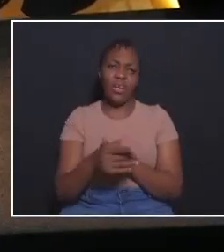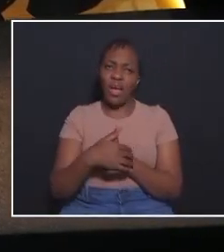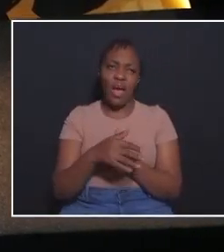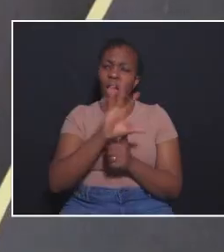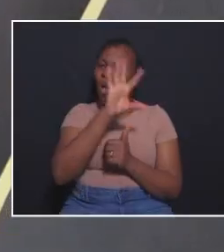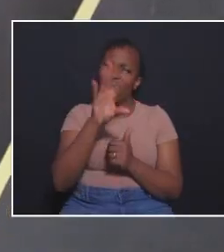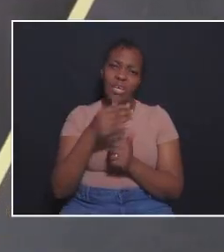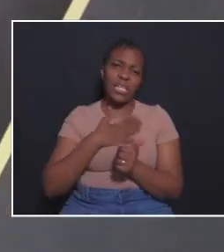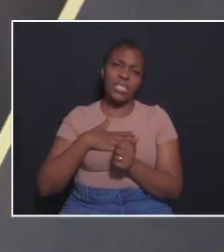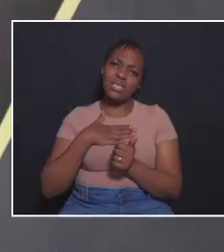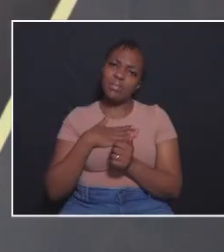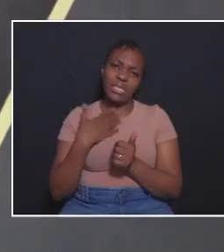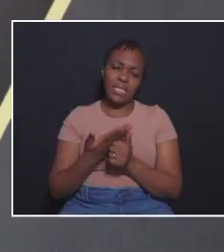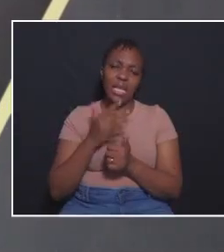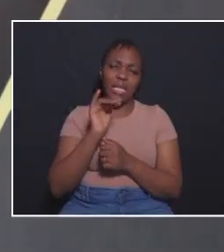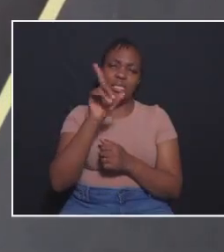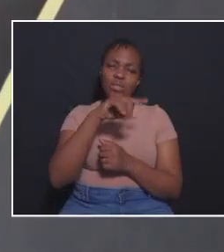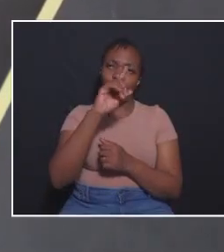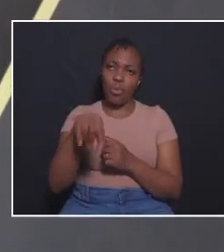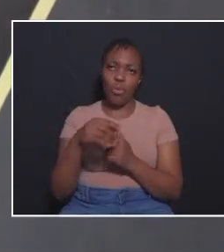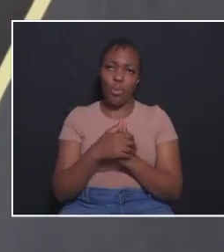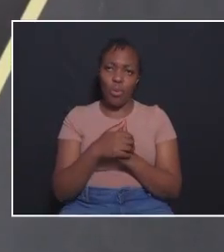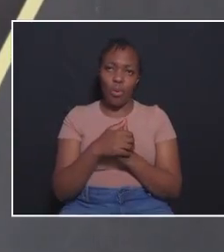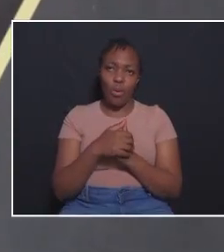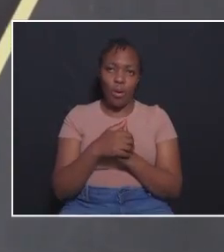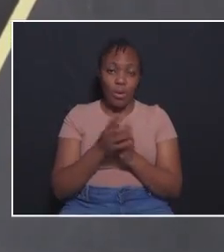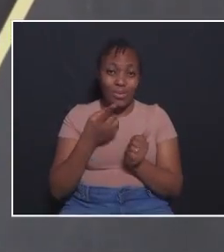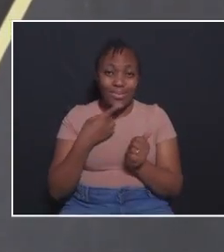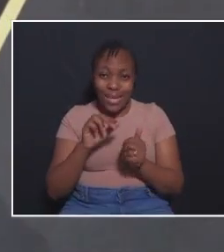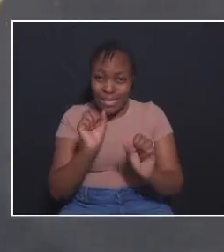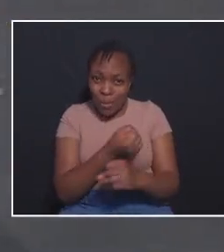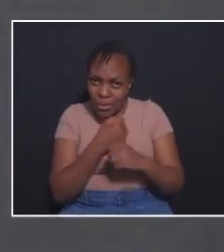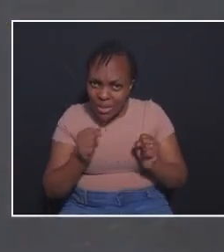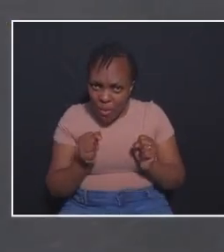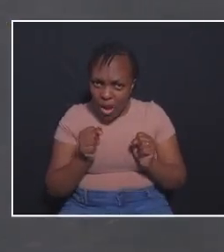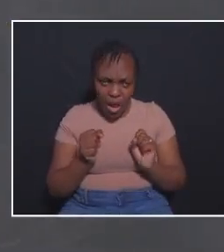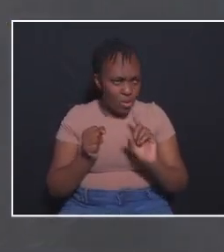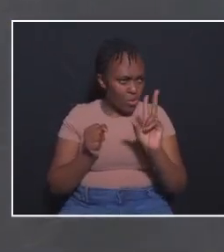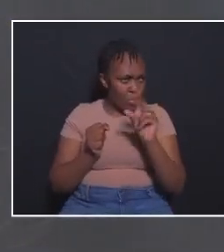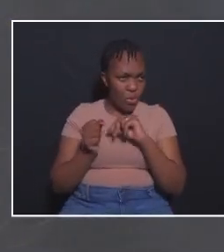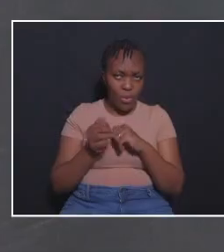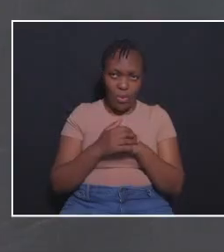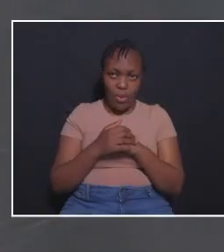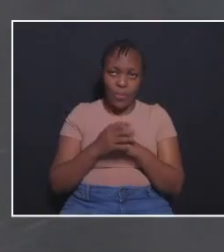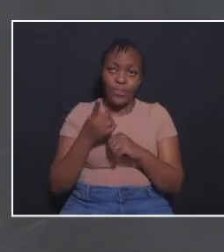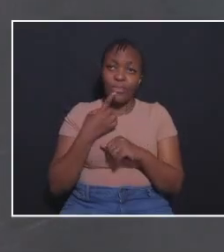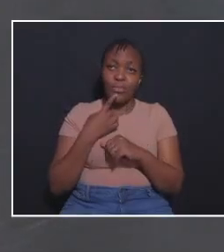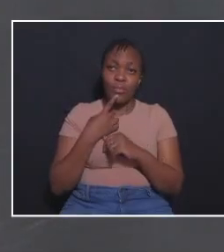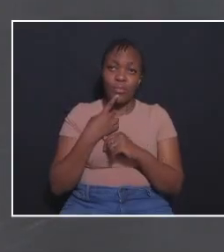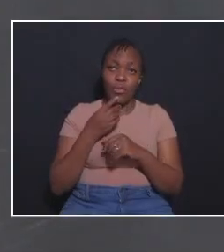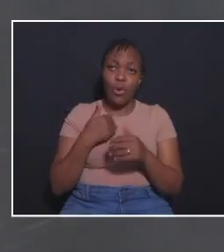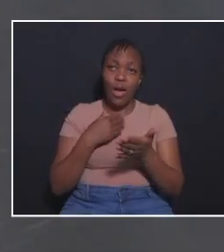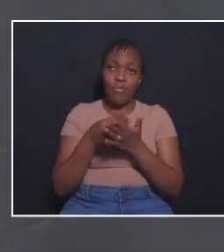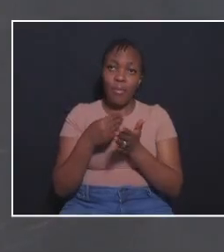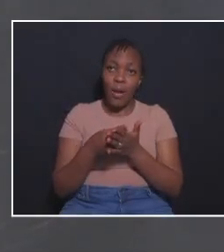stop that kind of talk, please. We'll save things in post. Do you have the money to save things in post? Let